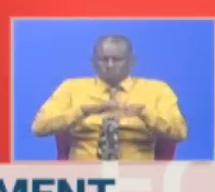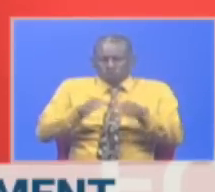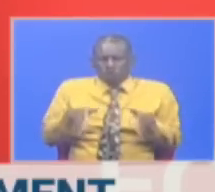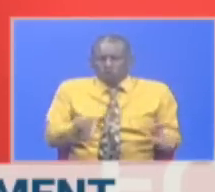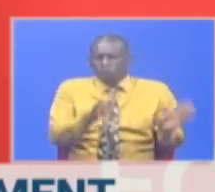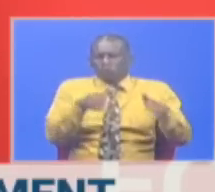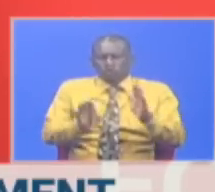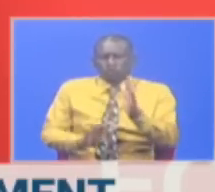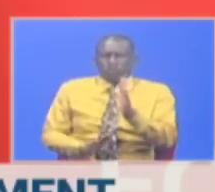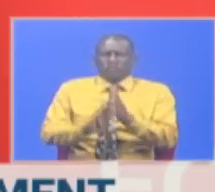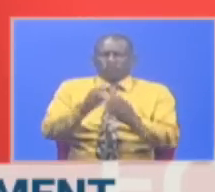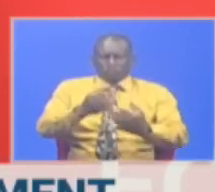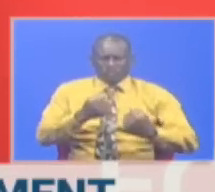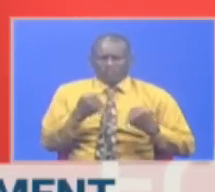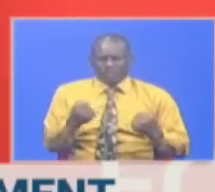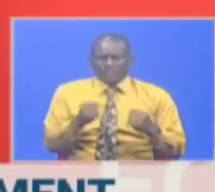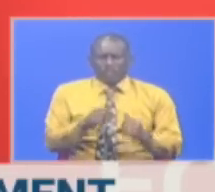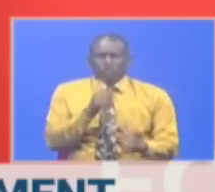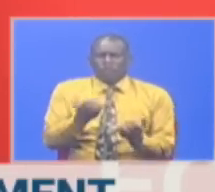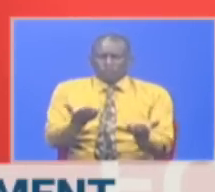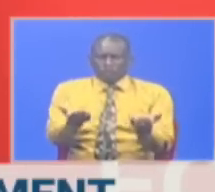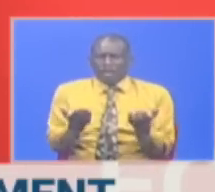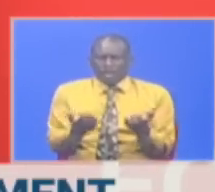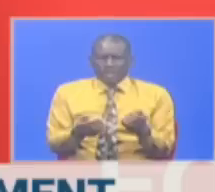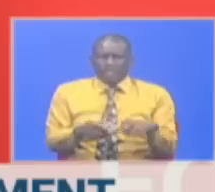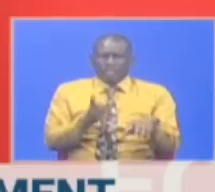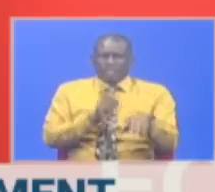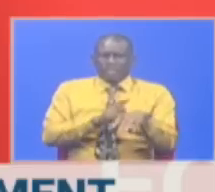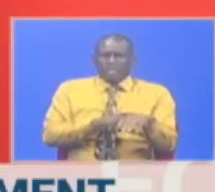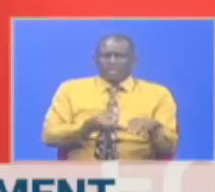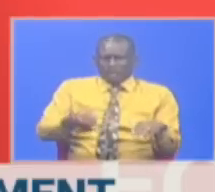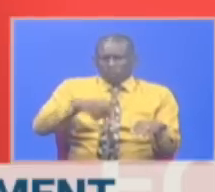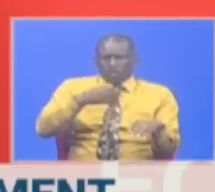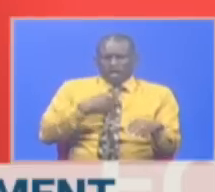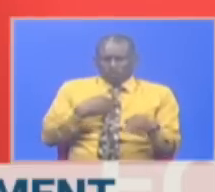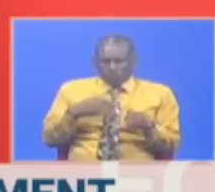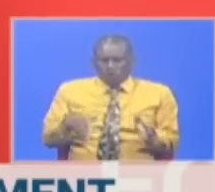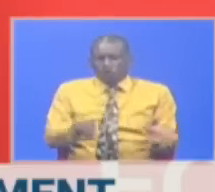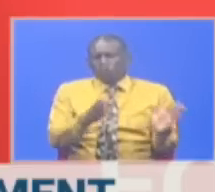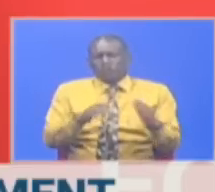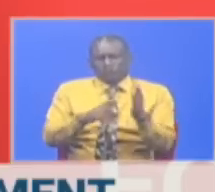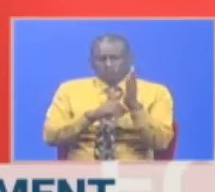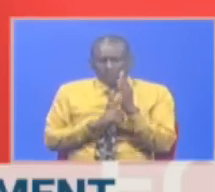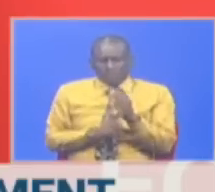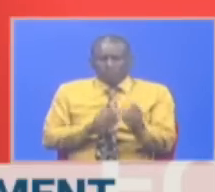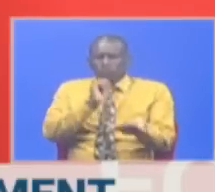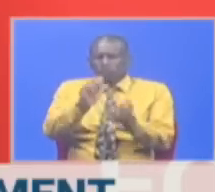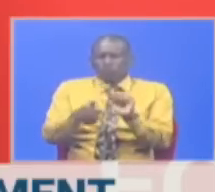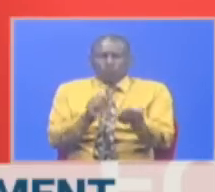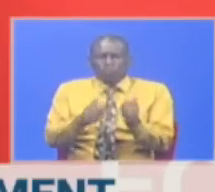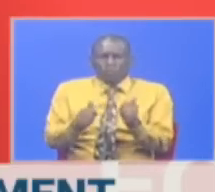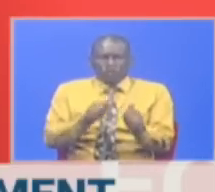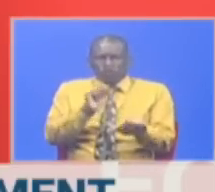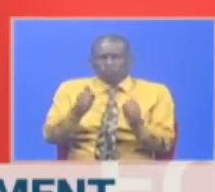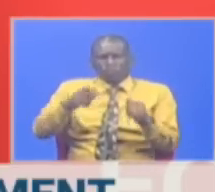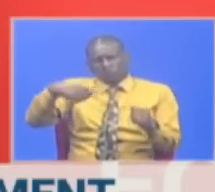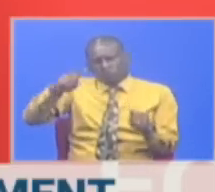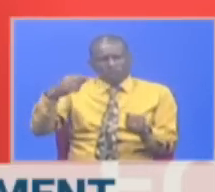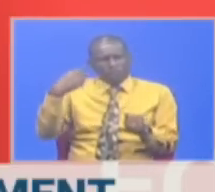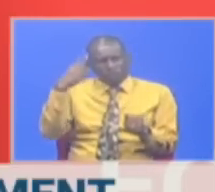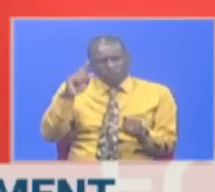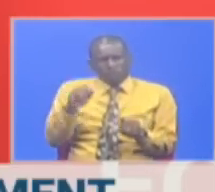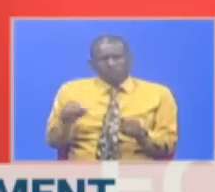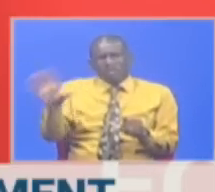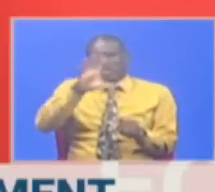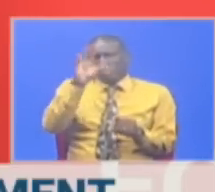the resilience that it needs once we get the opportunity, for example, to compete for, to qualify for the Africa